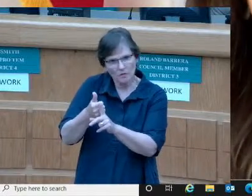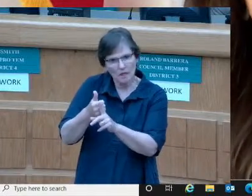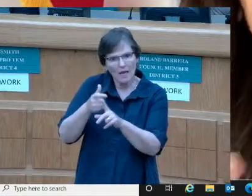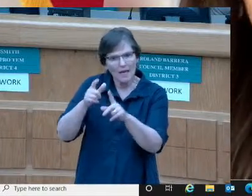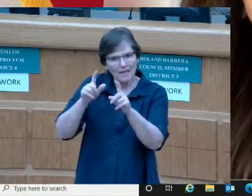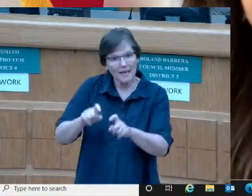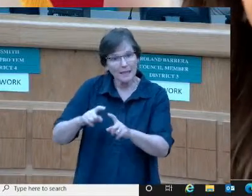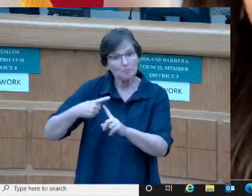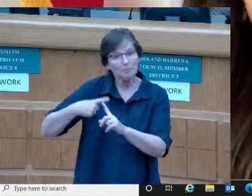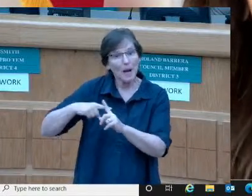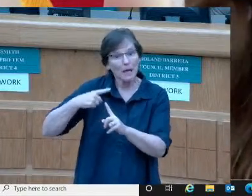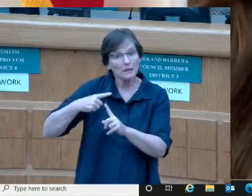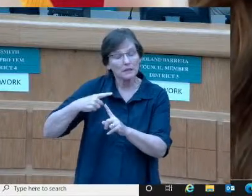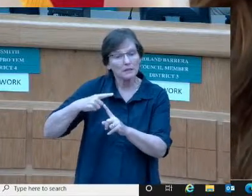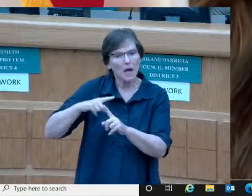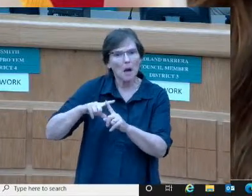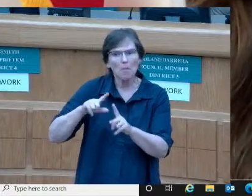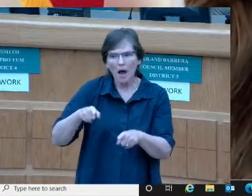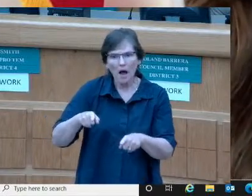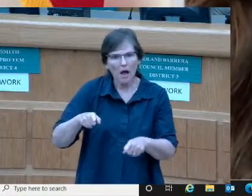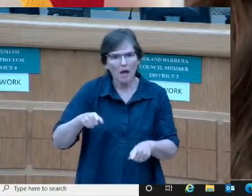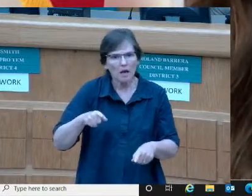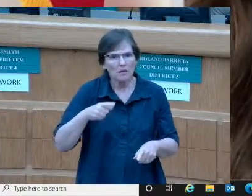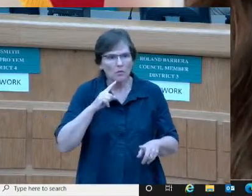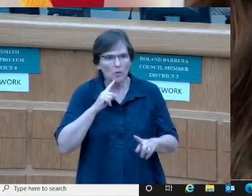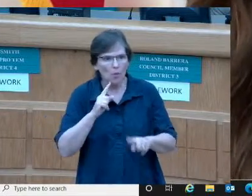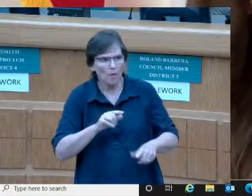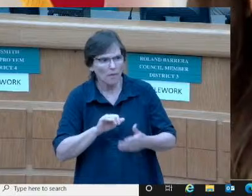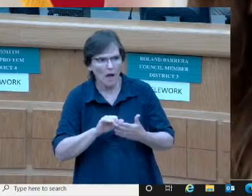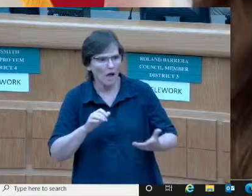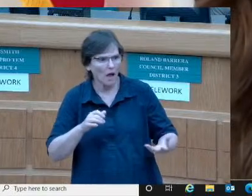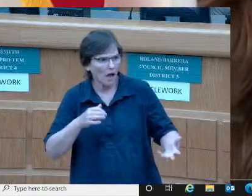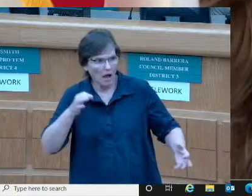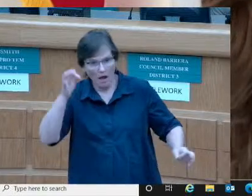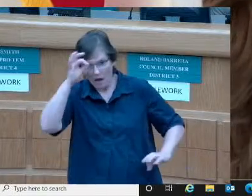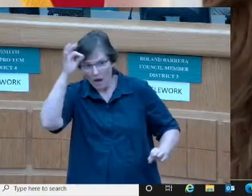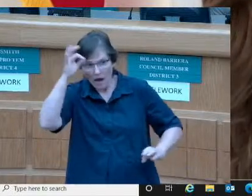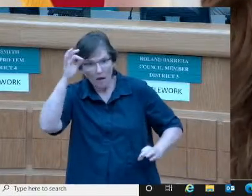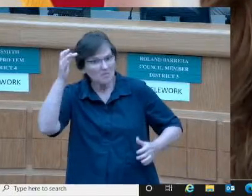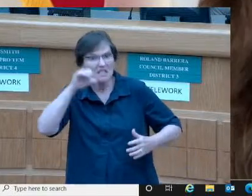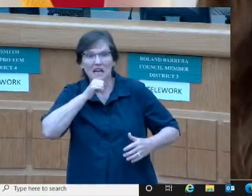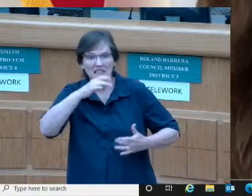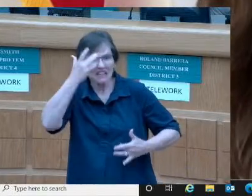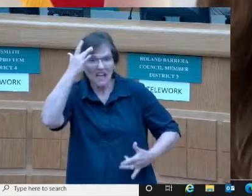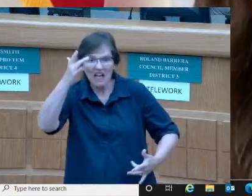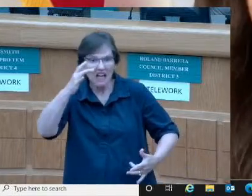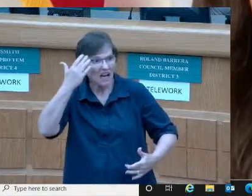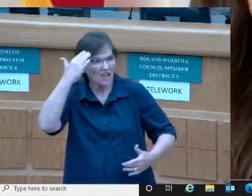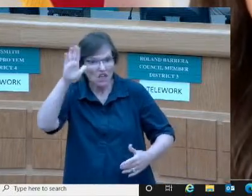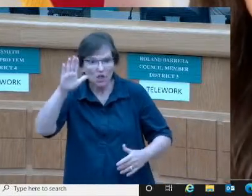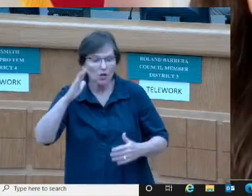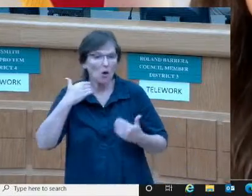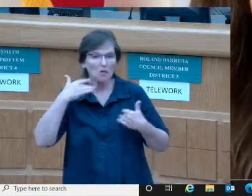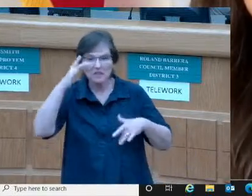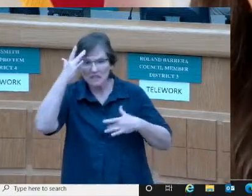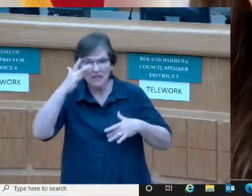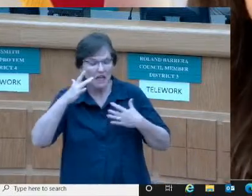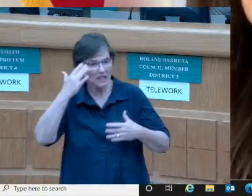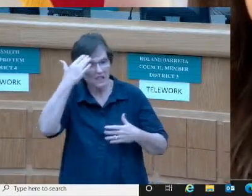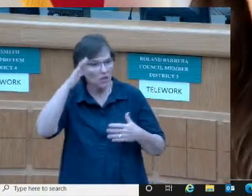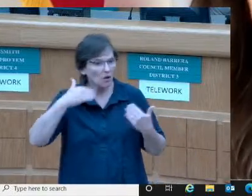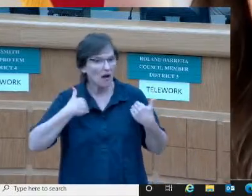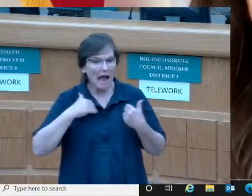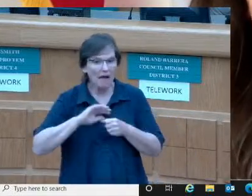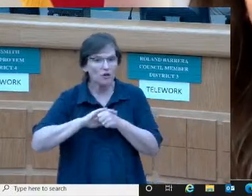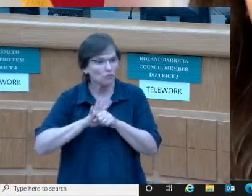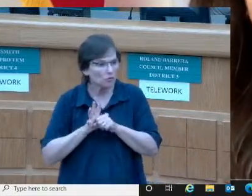I had no idea that I had coronavirus. And the reason is because we